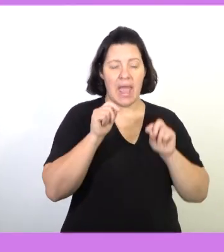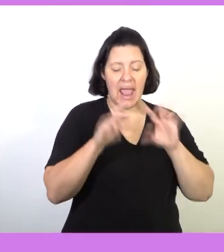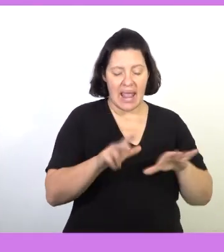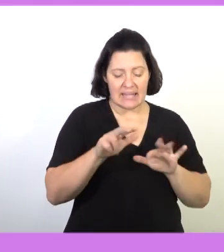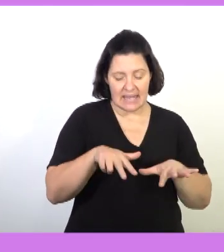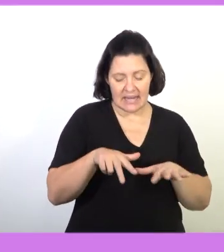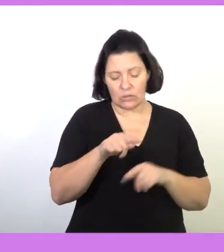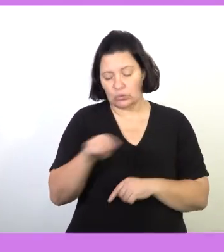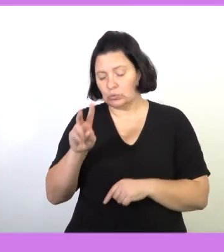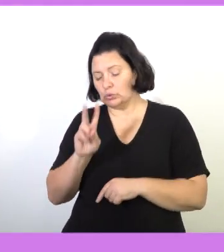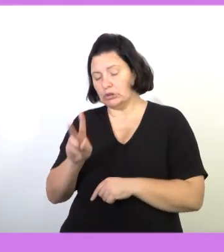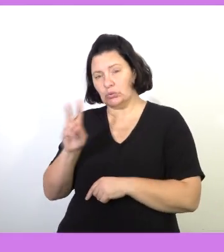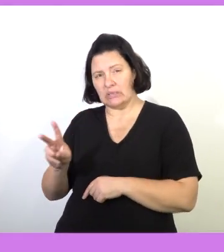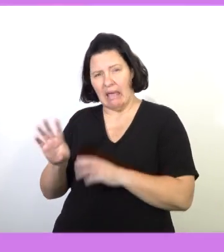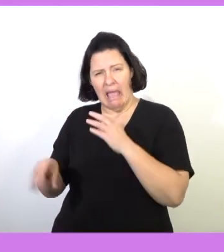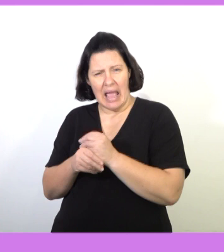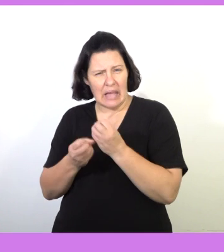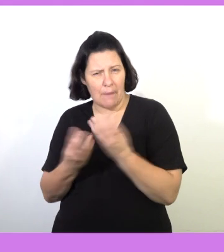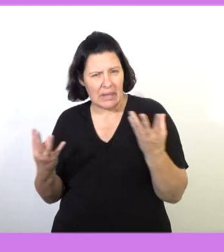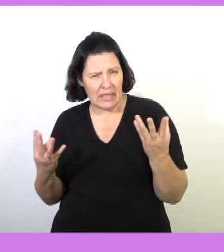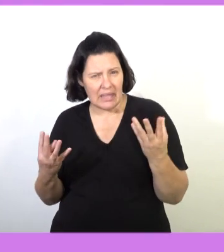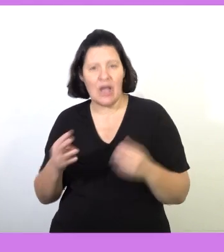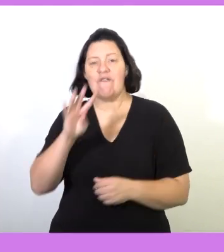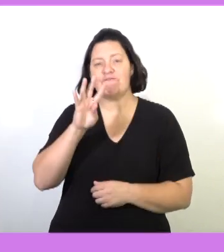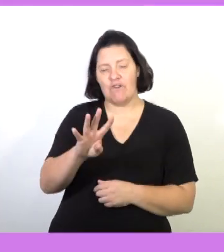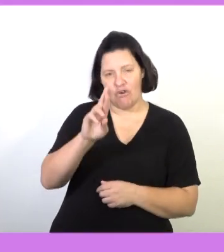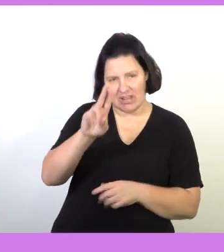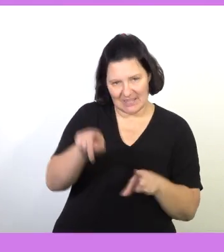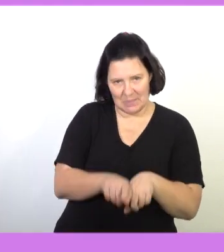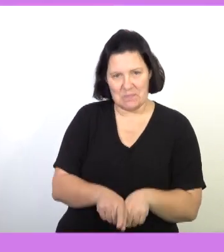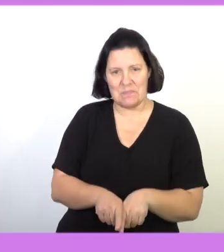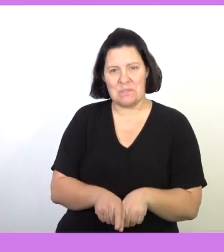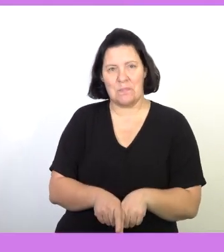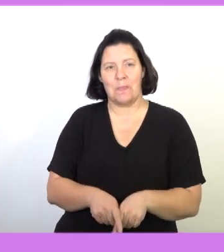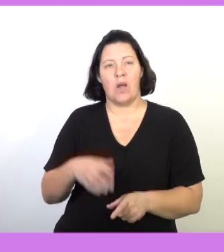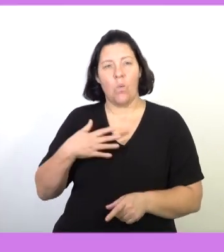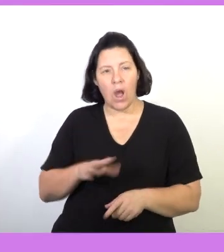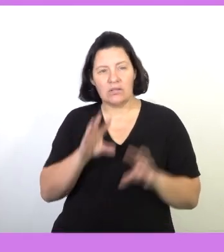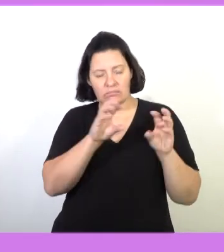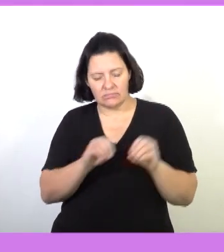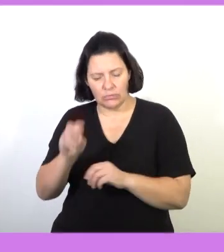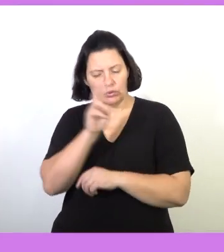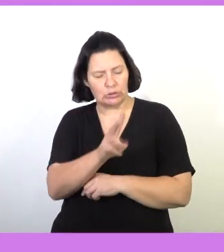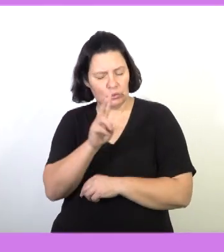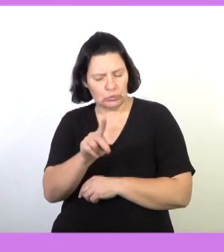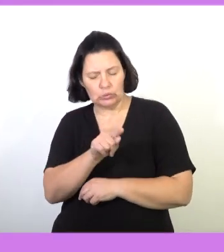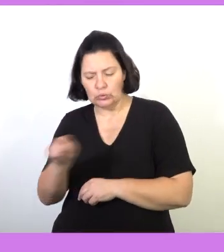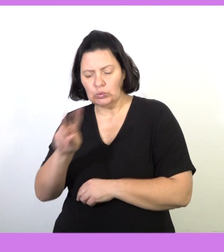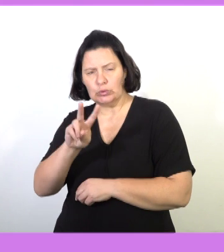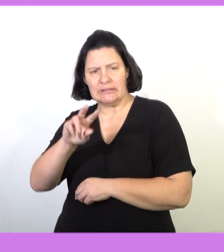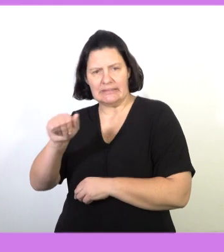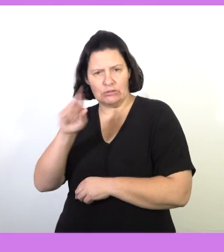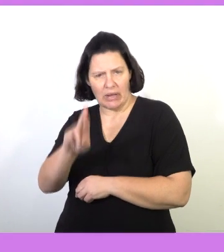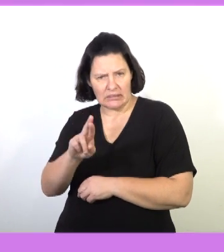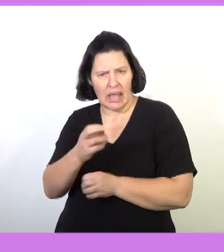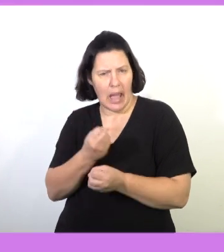from 18 rands to 22 rands, we'll then have to add 4 rand also. If we want to move from 22